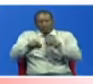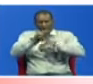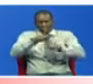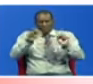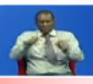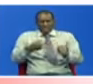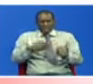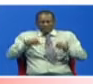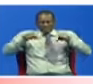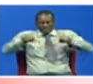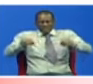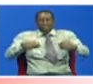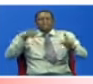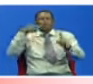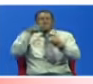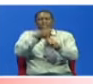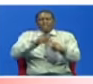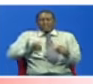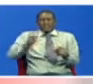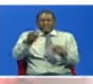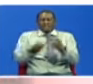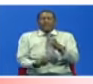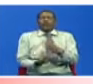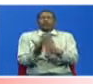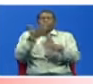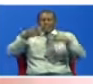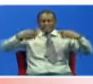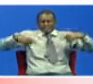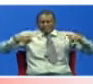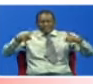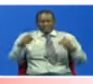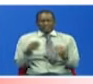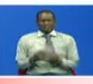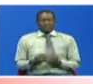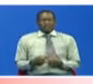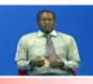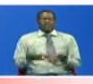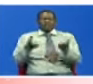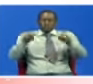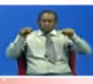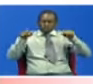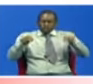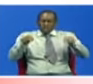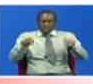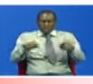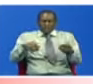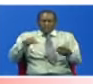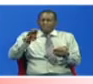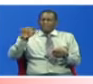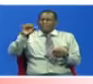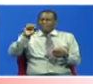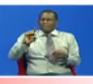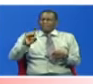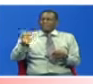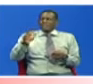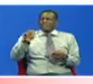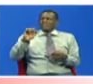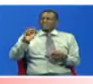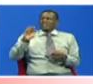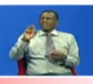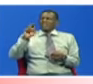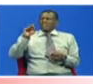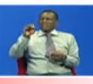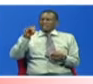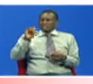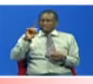sustainable impact on Kenya's growth and prosperity. Today, Base Titanium is proud to be